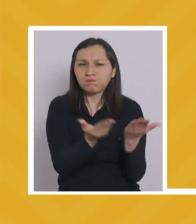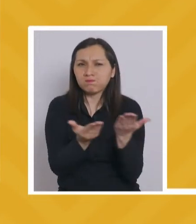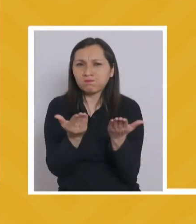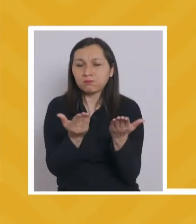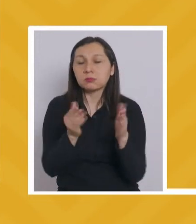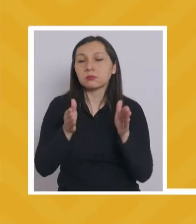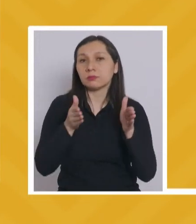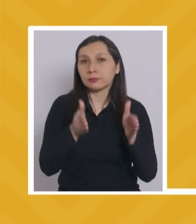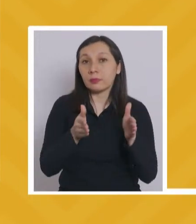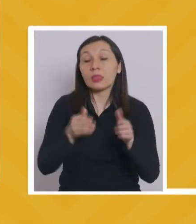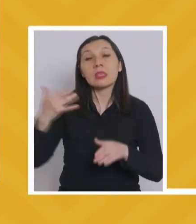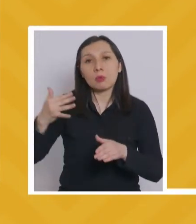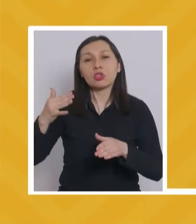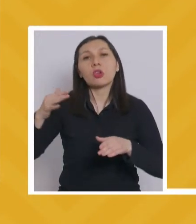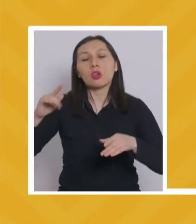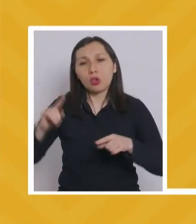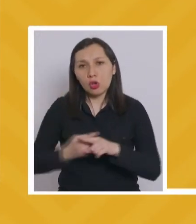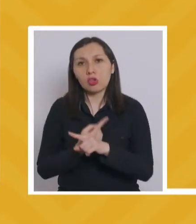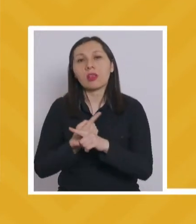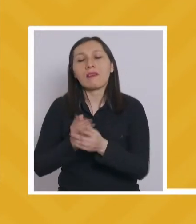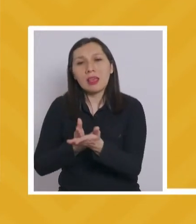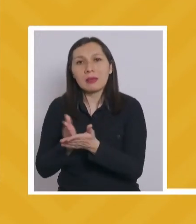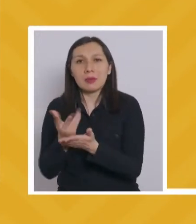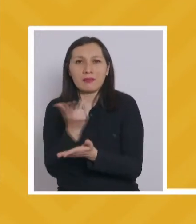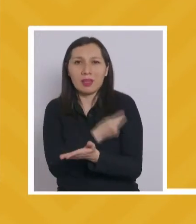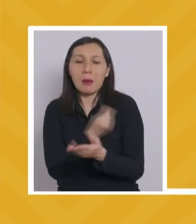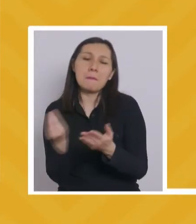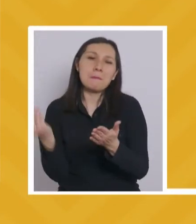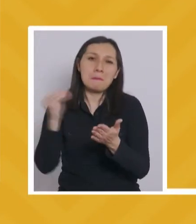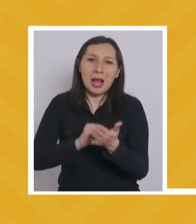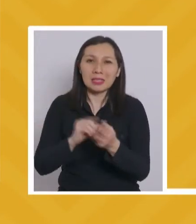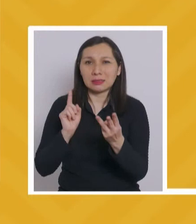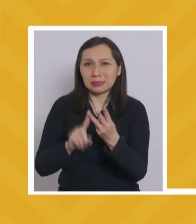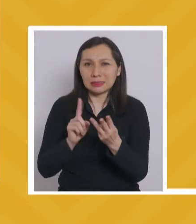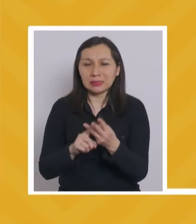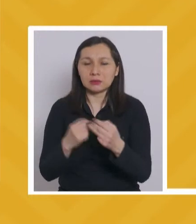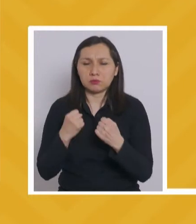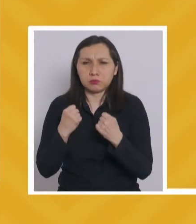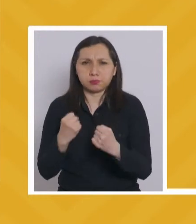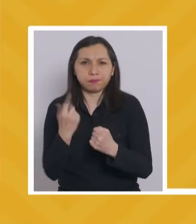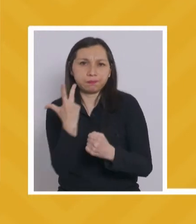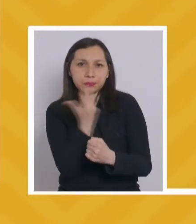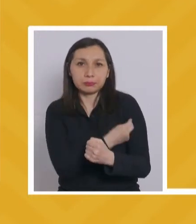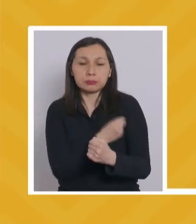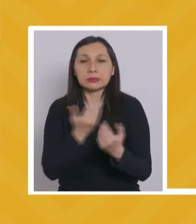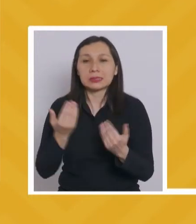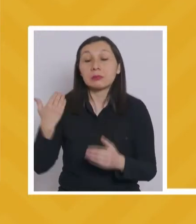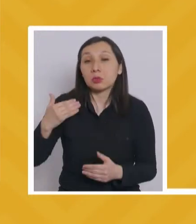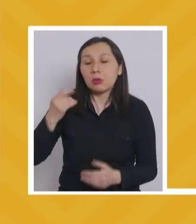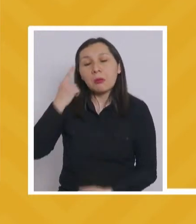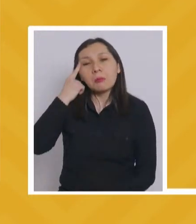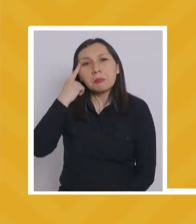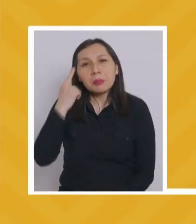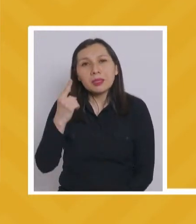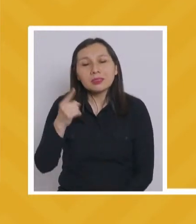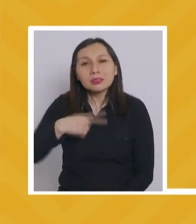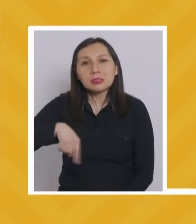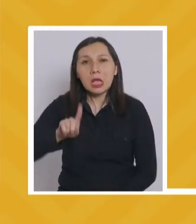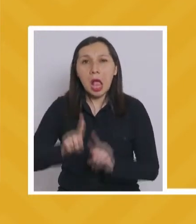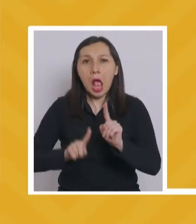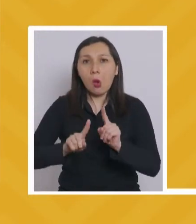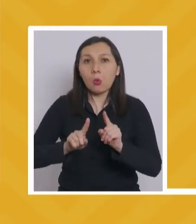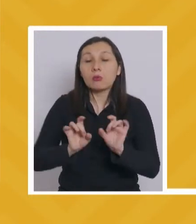that were vaccinated between February and March. So it was important to start a booster dose, and it